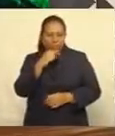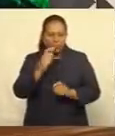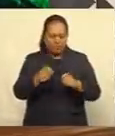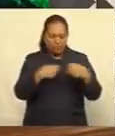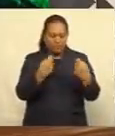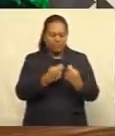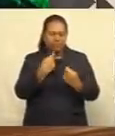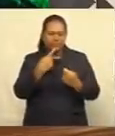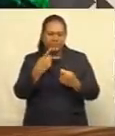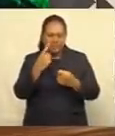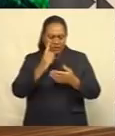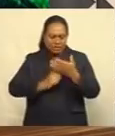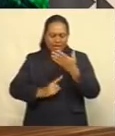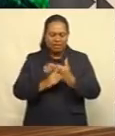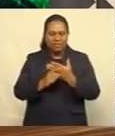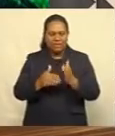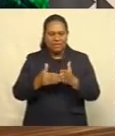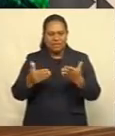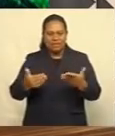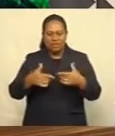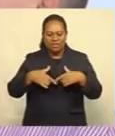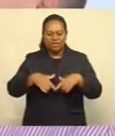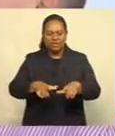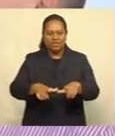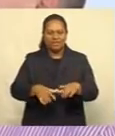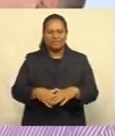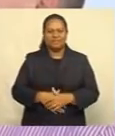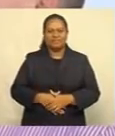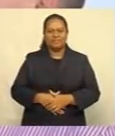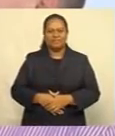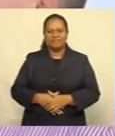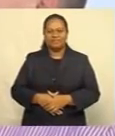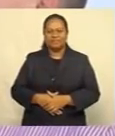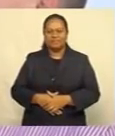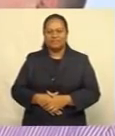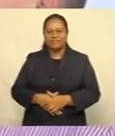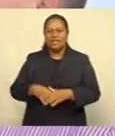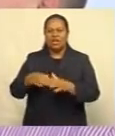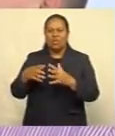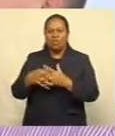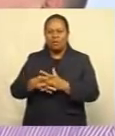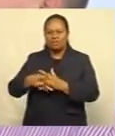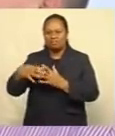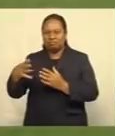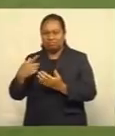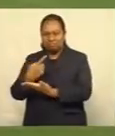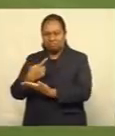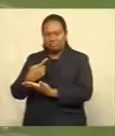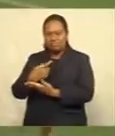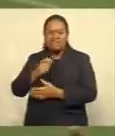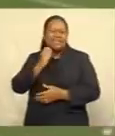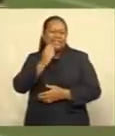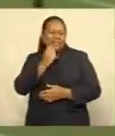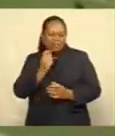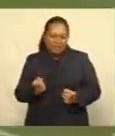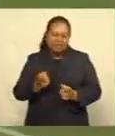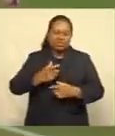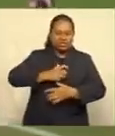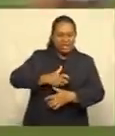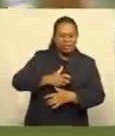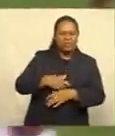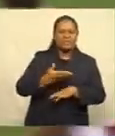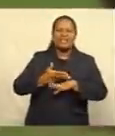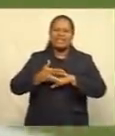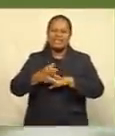his journey so far. Aquila Dama with more. This year is my first. Wes Ngama is slowly adapting to his role as the Silktails coach.